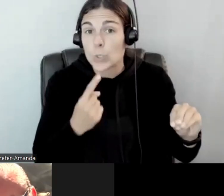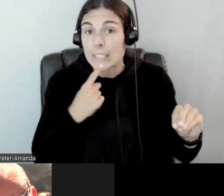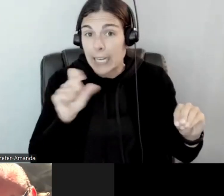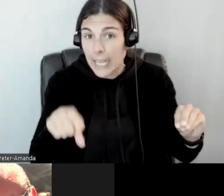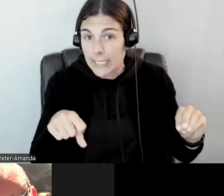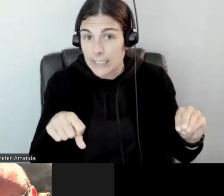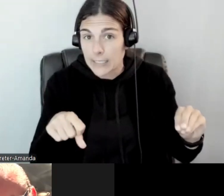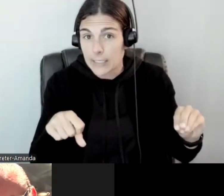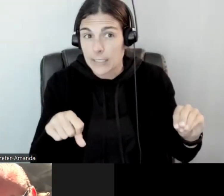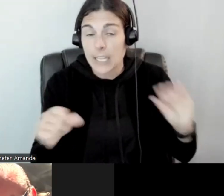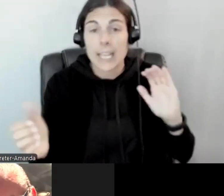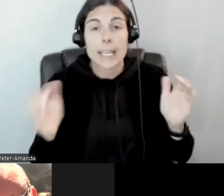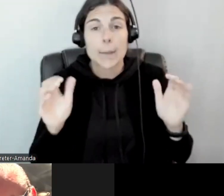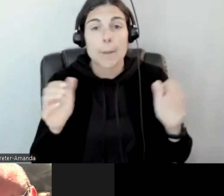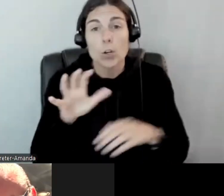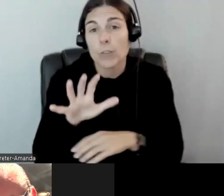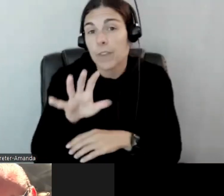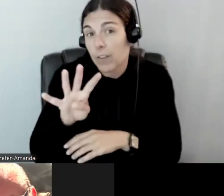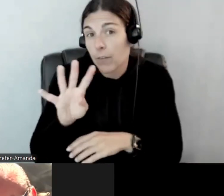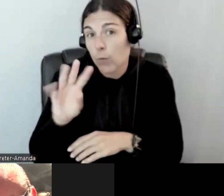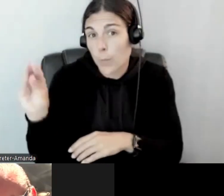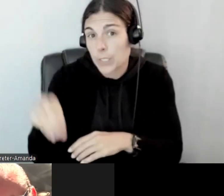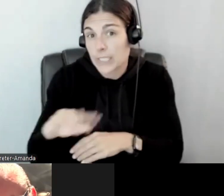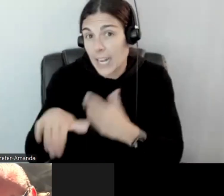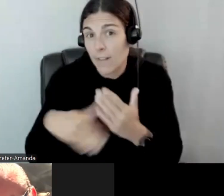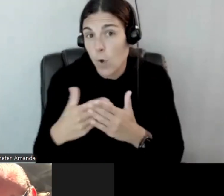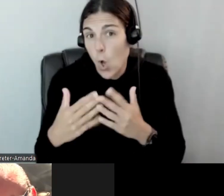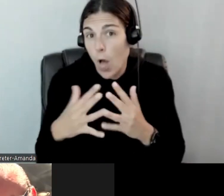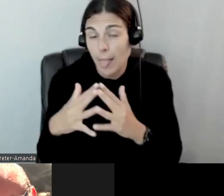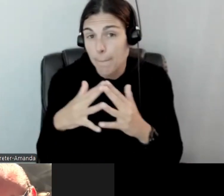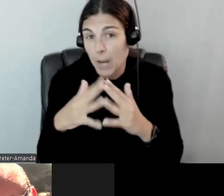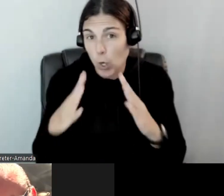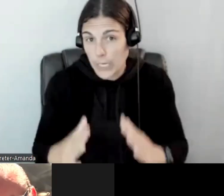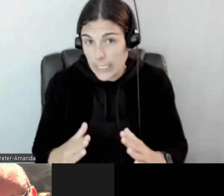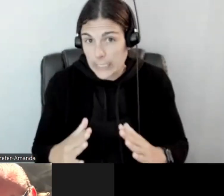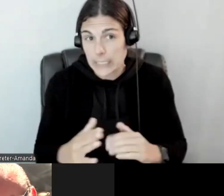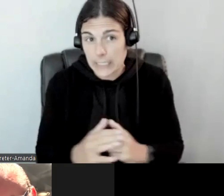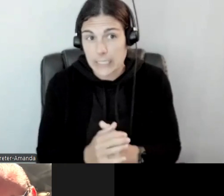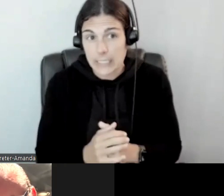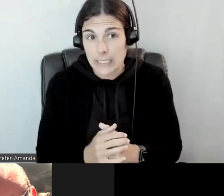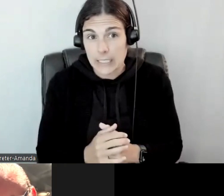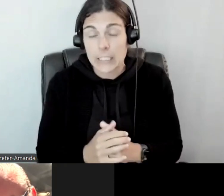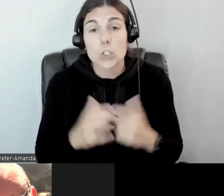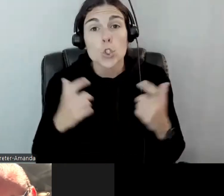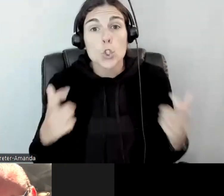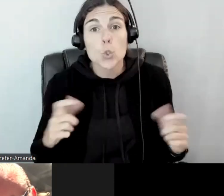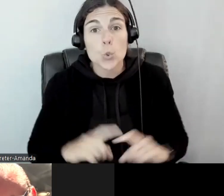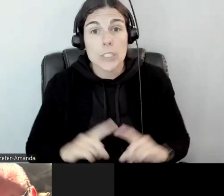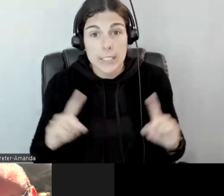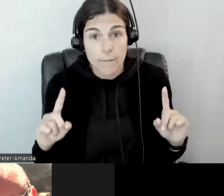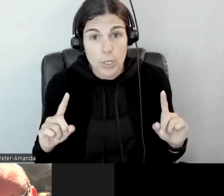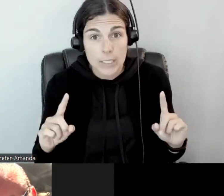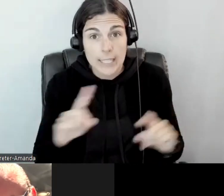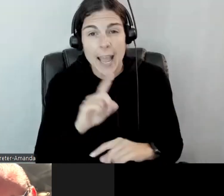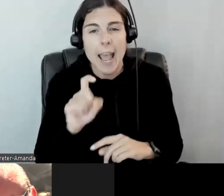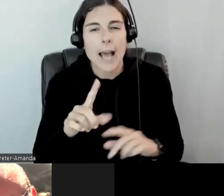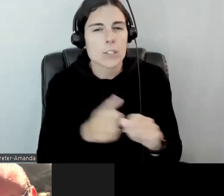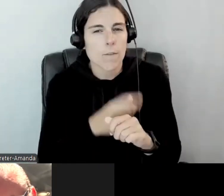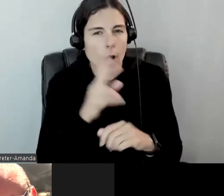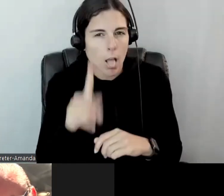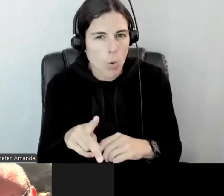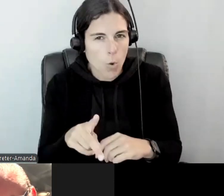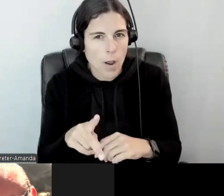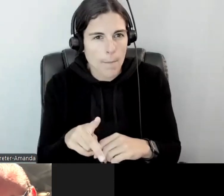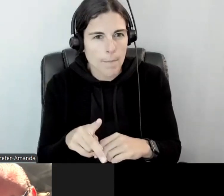that, compared to 54% of all Americans. That is a dramatic difference. They asked a follow-up question to those who